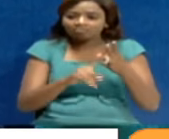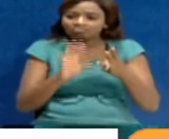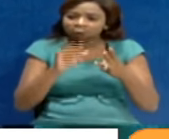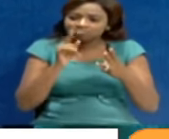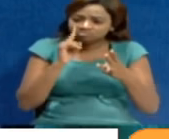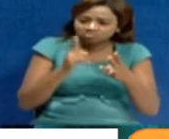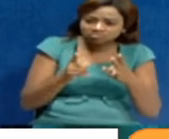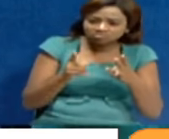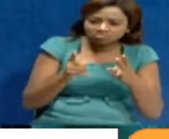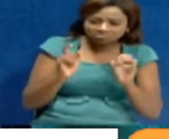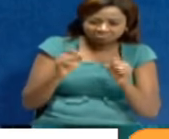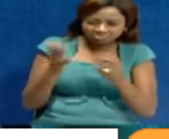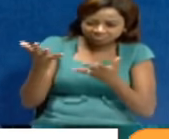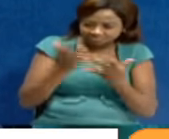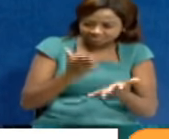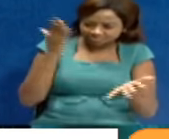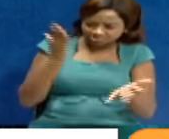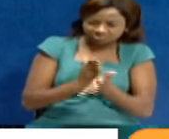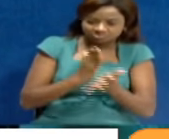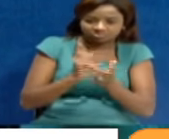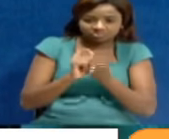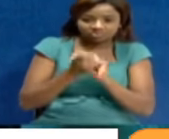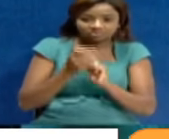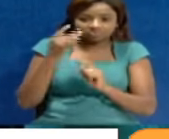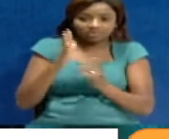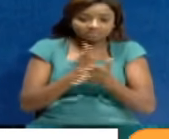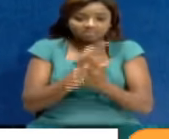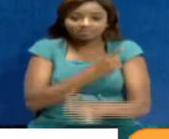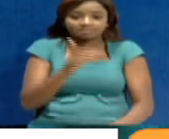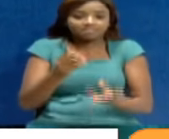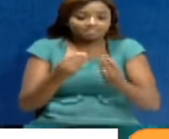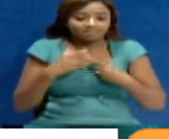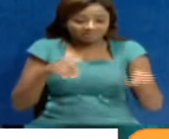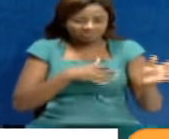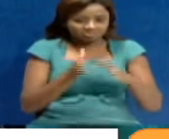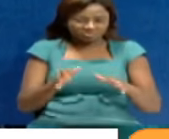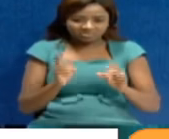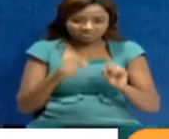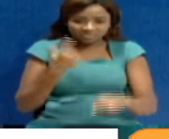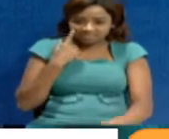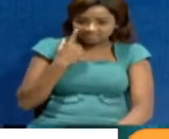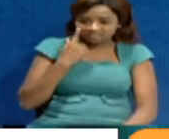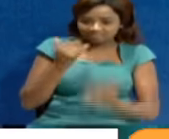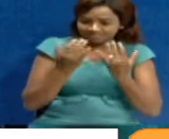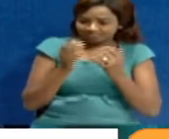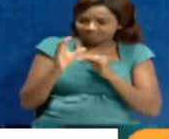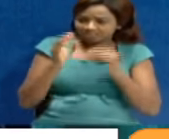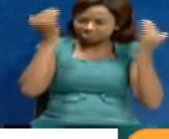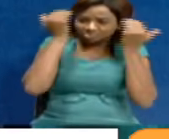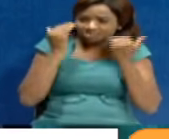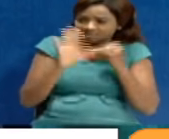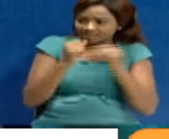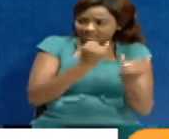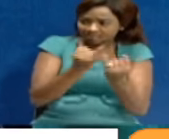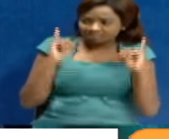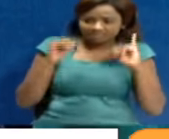can actually also bring real change. Also, some of these judgments give us an opportunity to test the independence of the judiciary. And I think